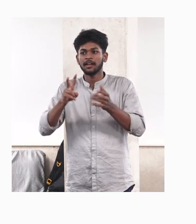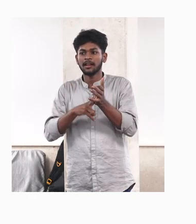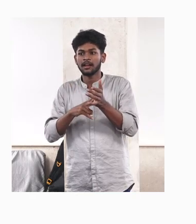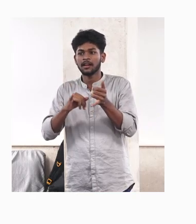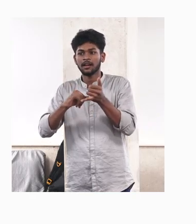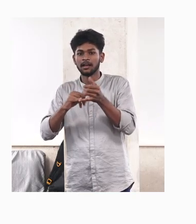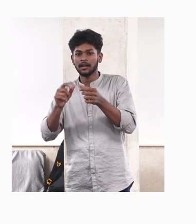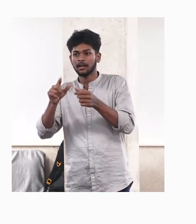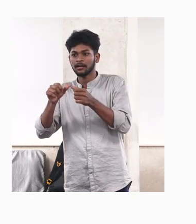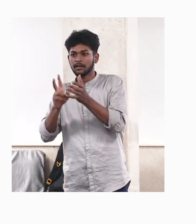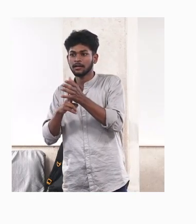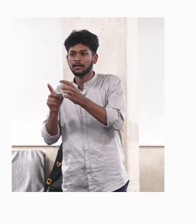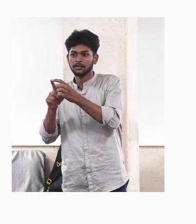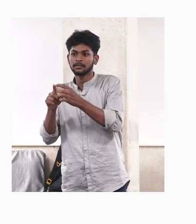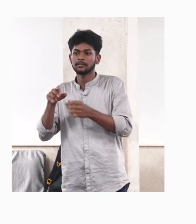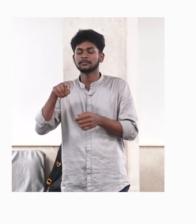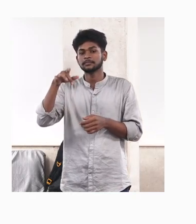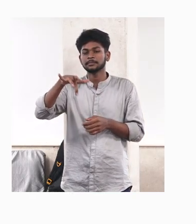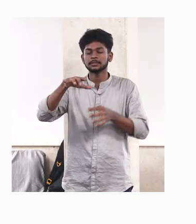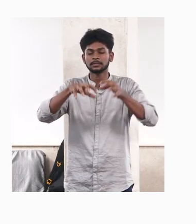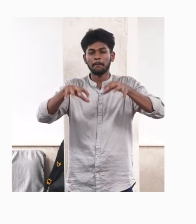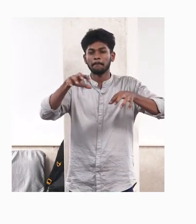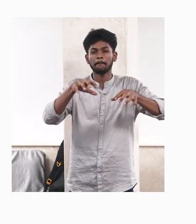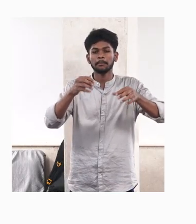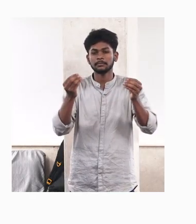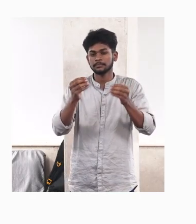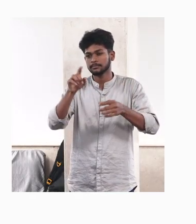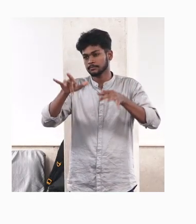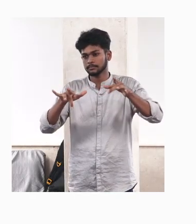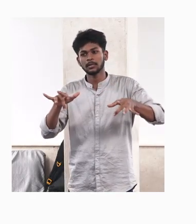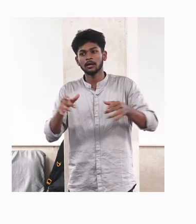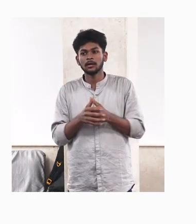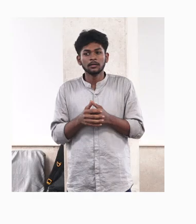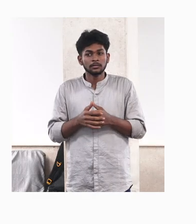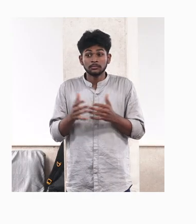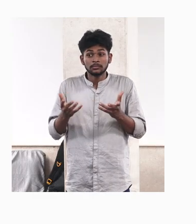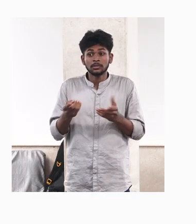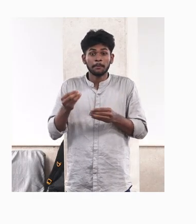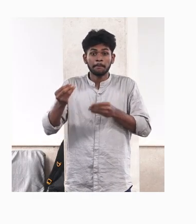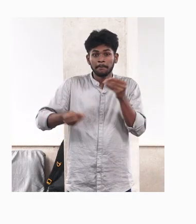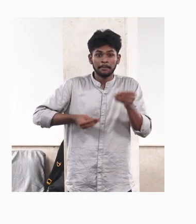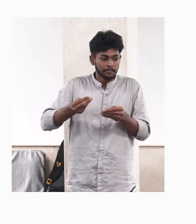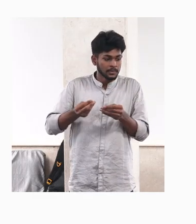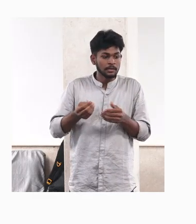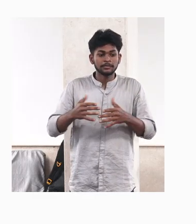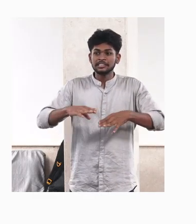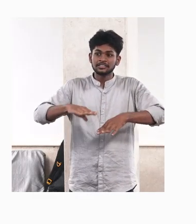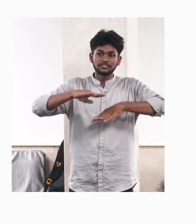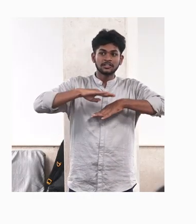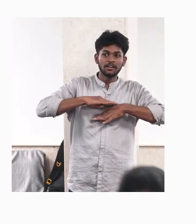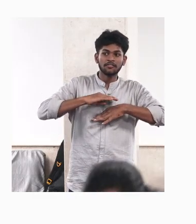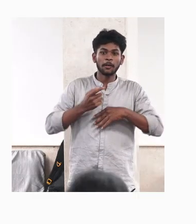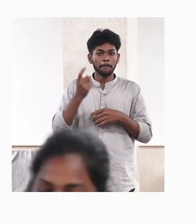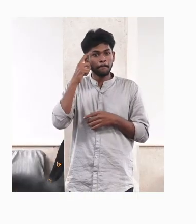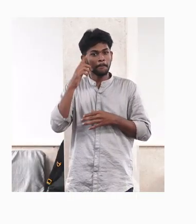used everywhere in Finland, just in some places. Where it is used, satisfy the